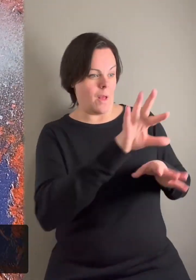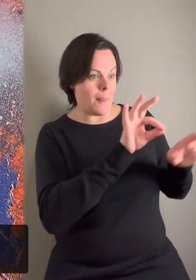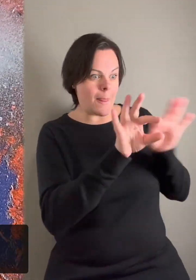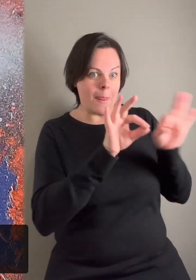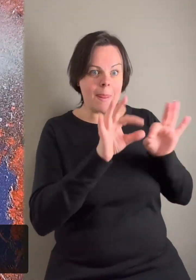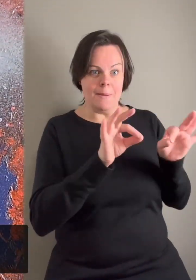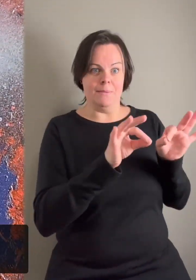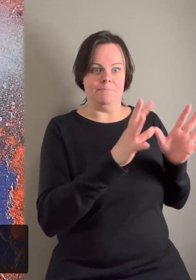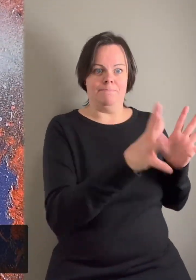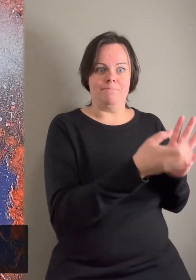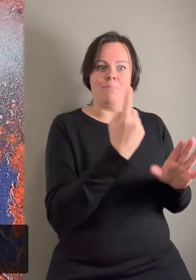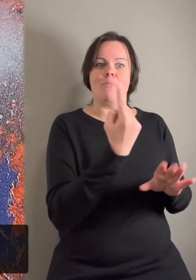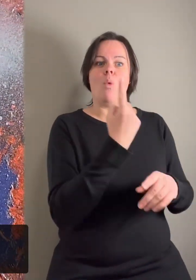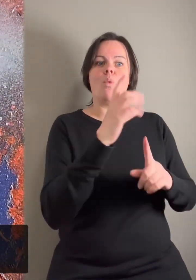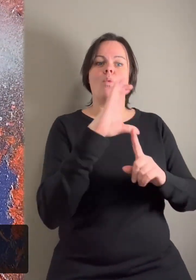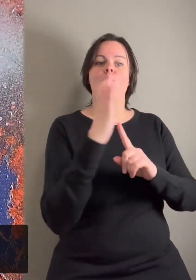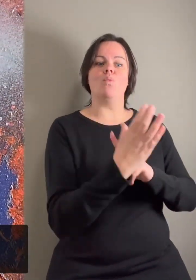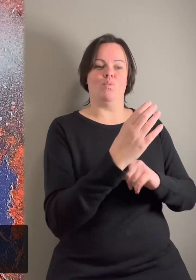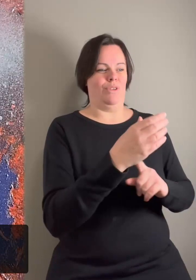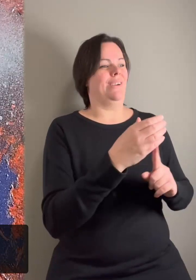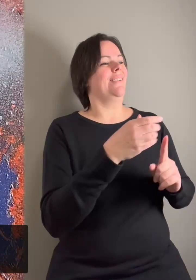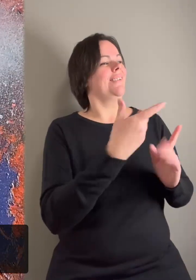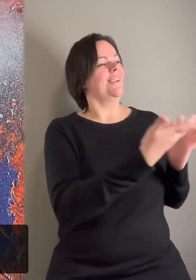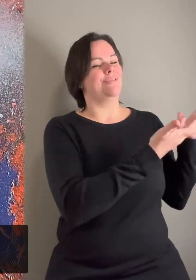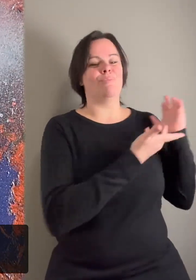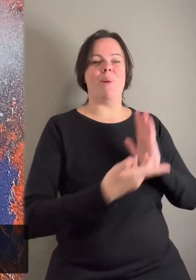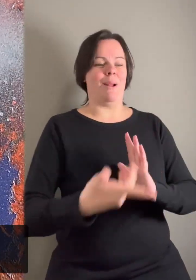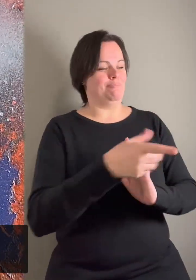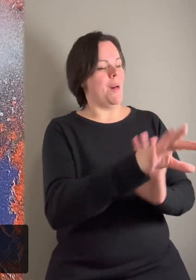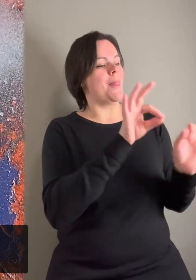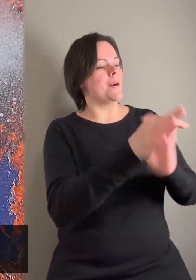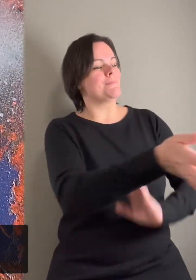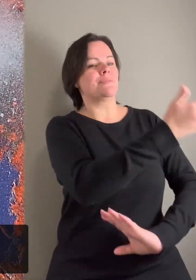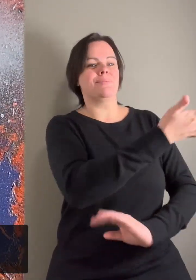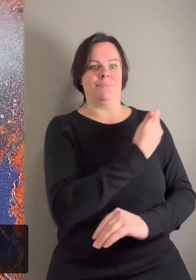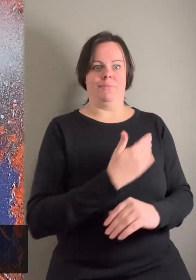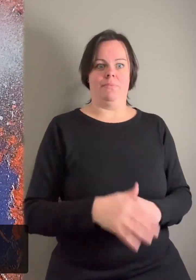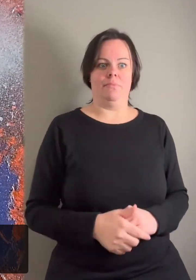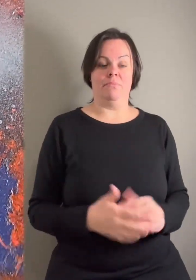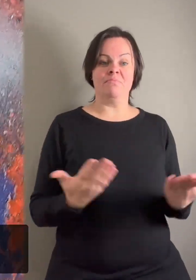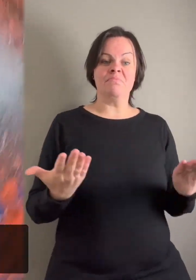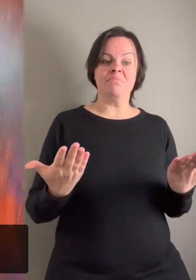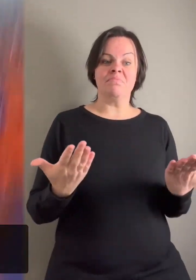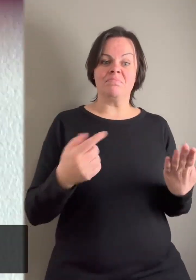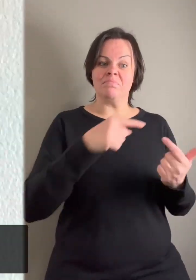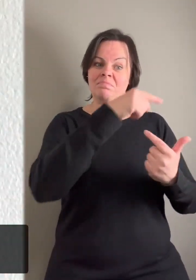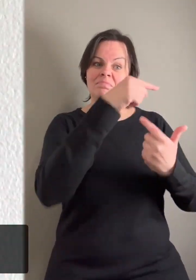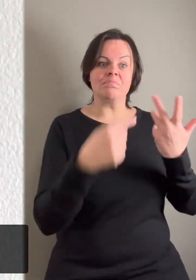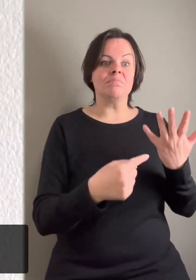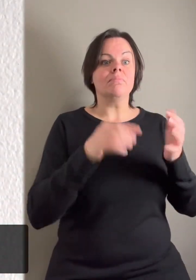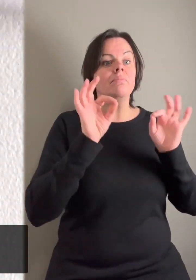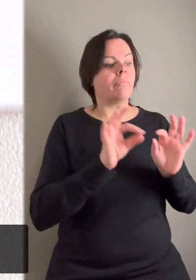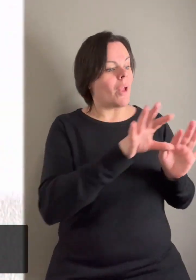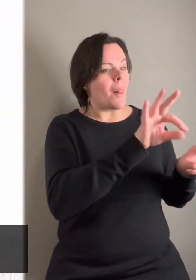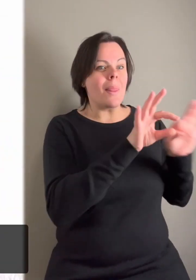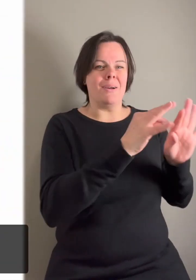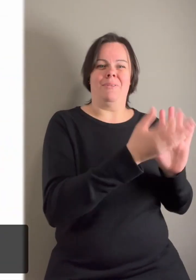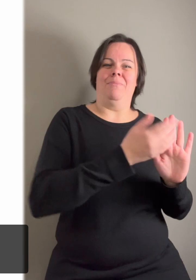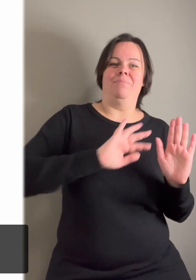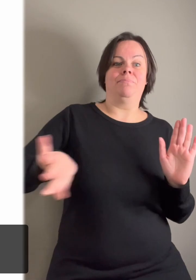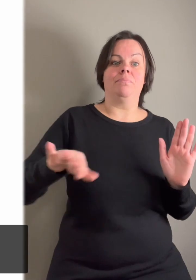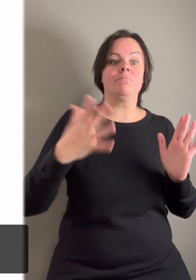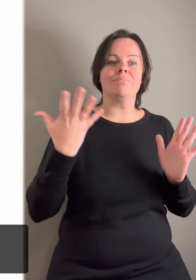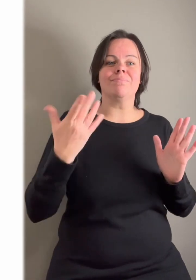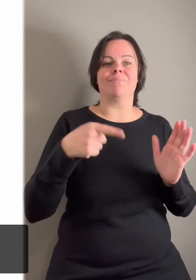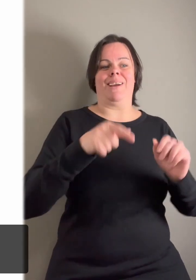Remember, removal occurs to make way for monoculture. By getting rid of all these factors